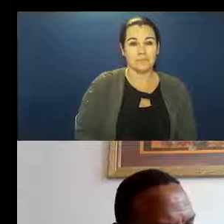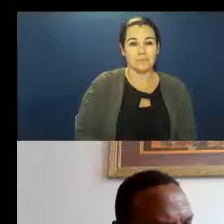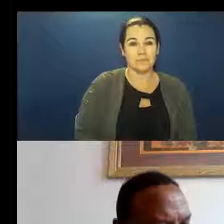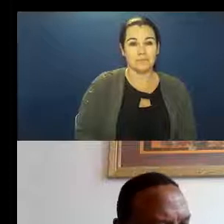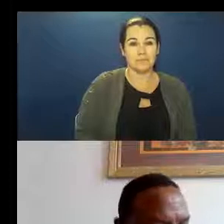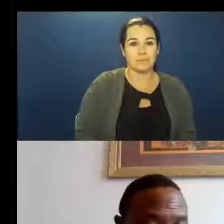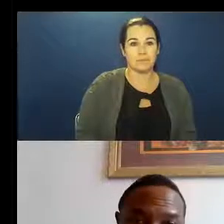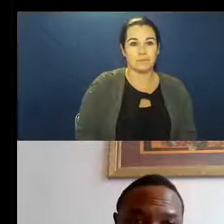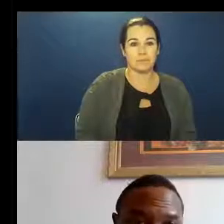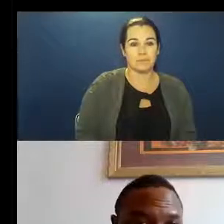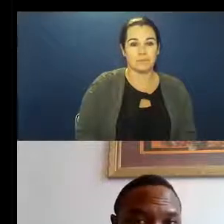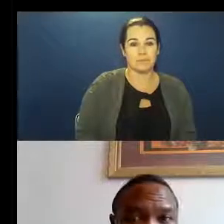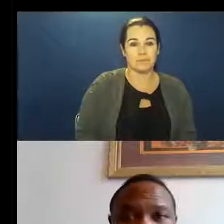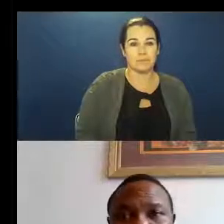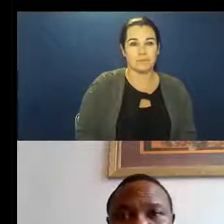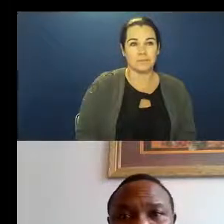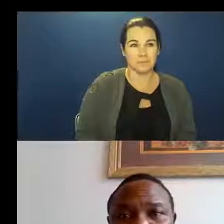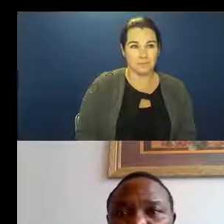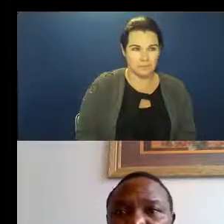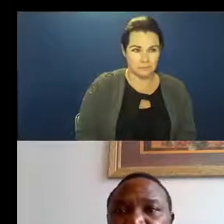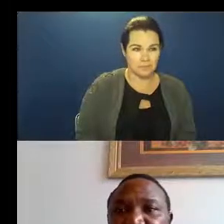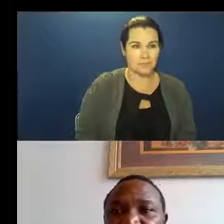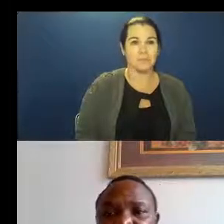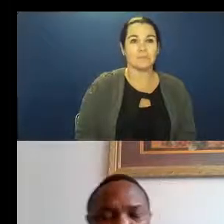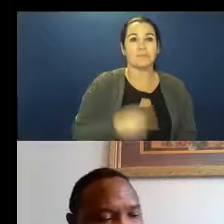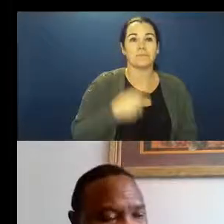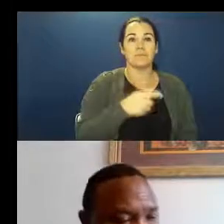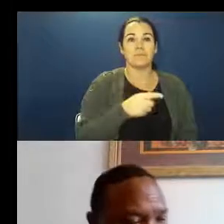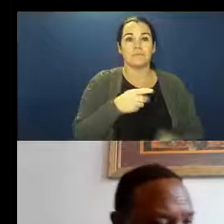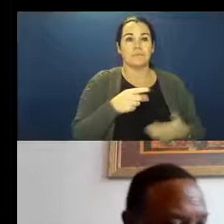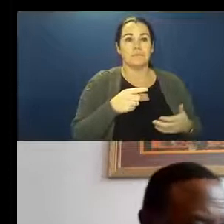this wasn't really a part of our